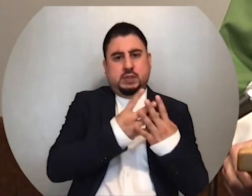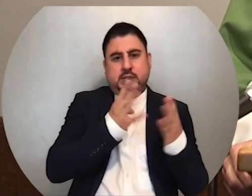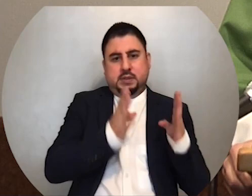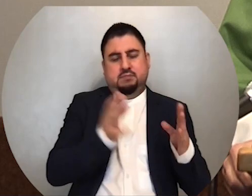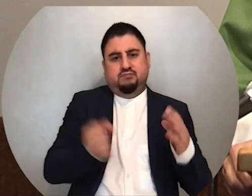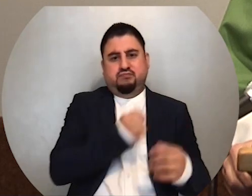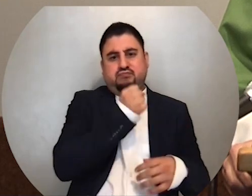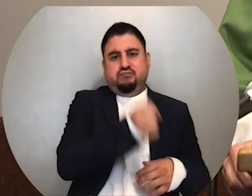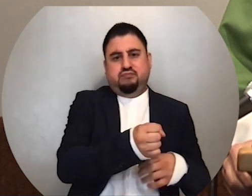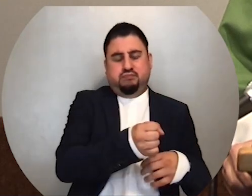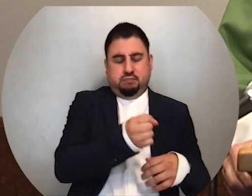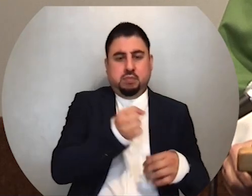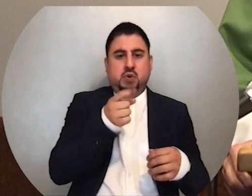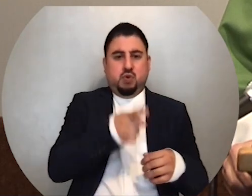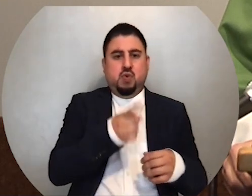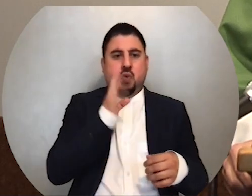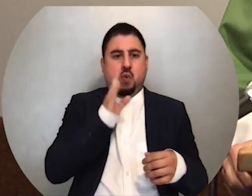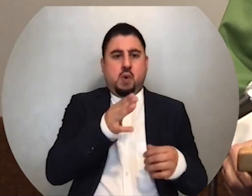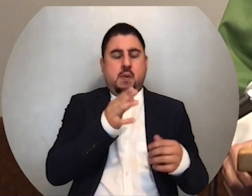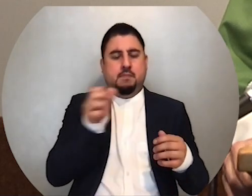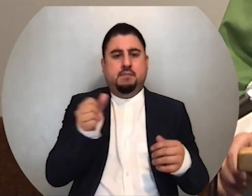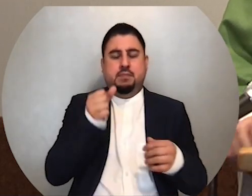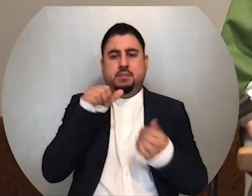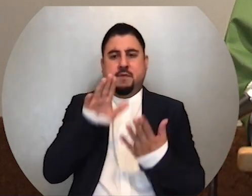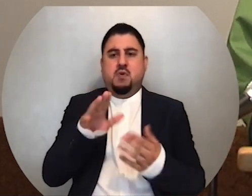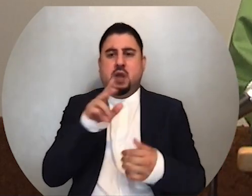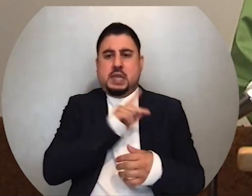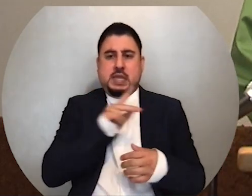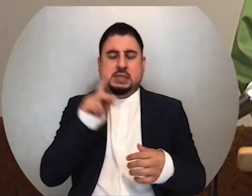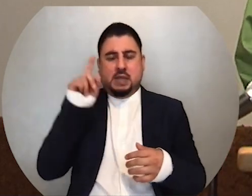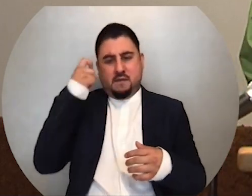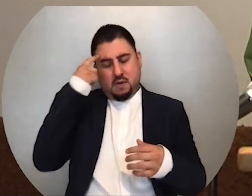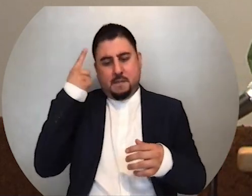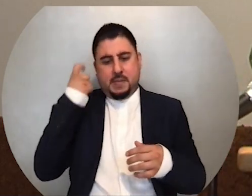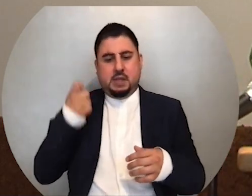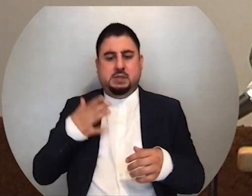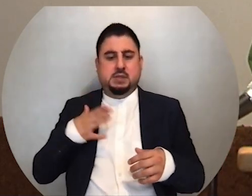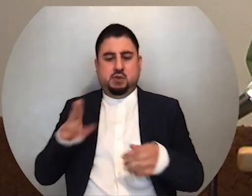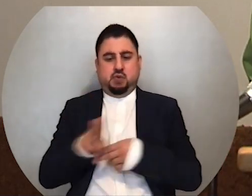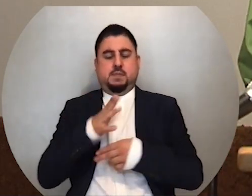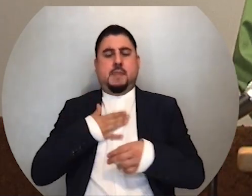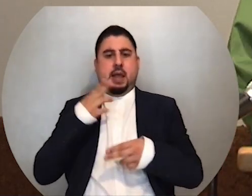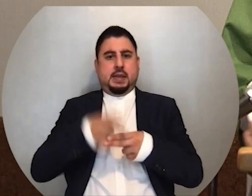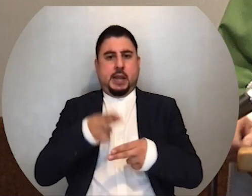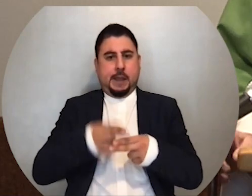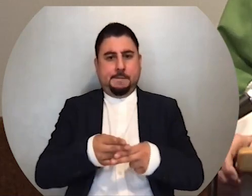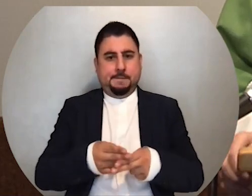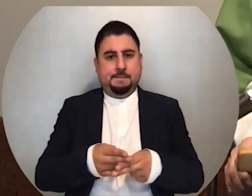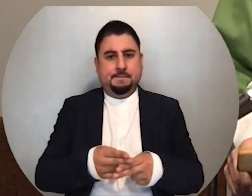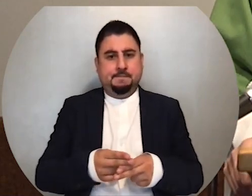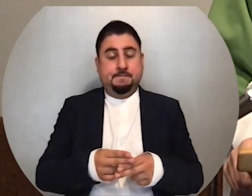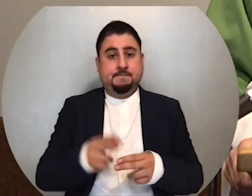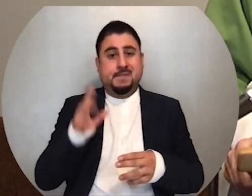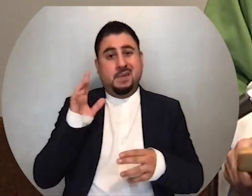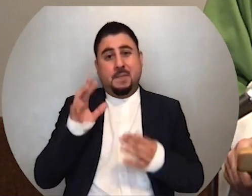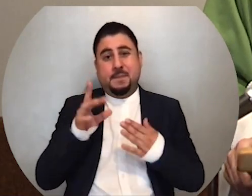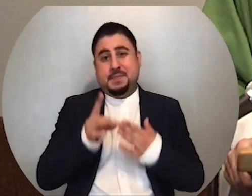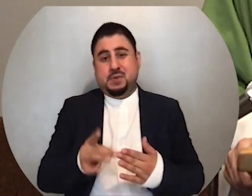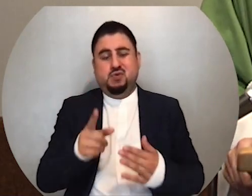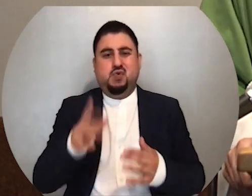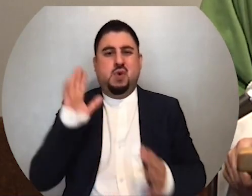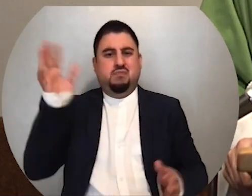into prisons, and they will have you led before kings and governors because of my name. It will lead to your